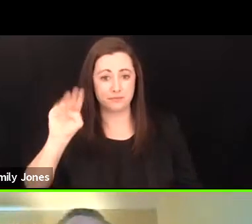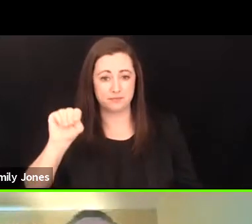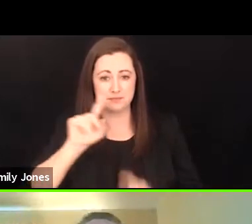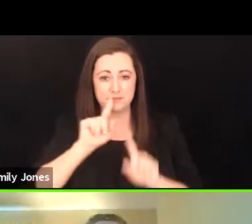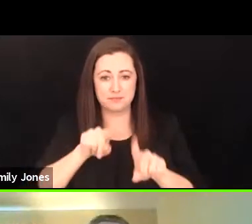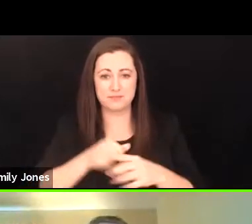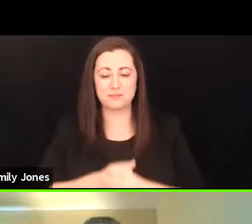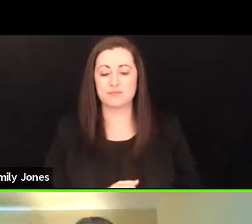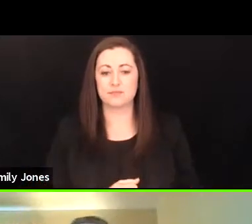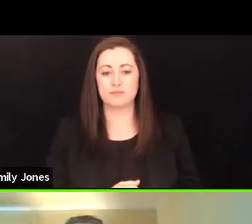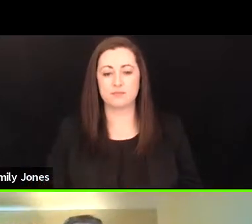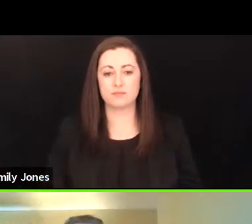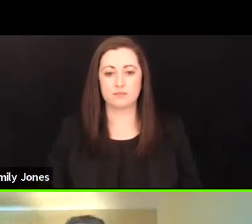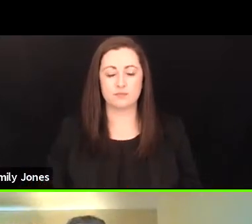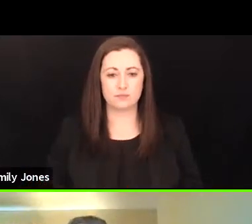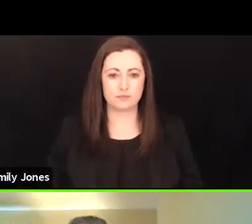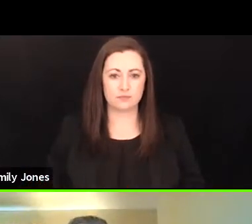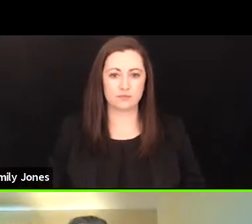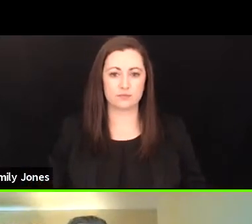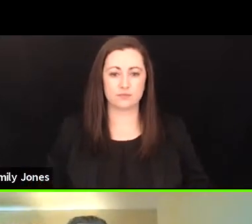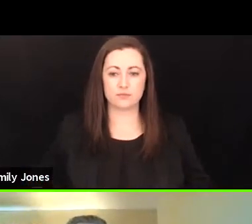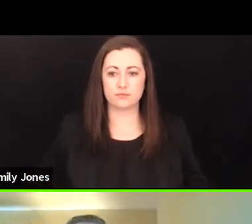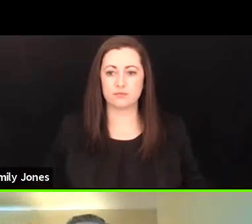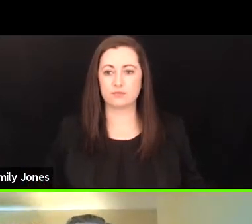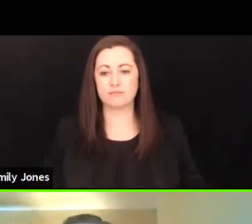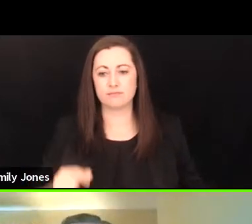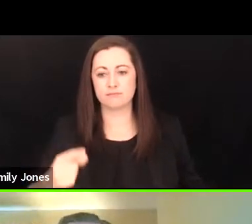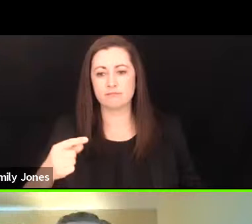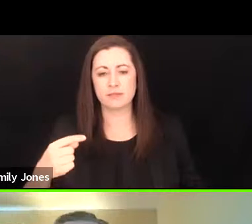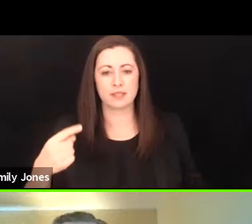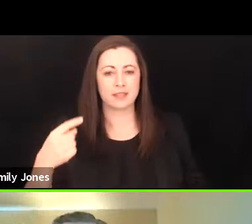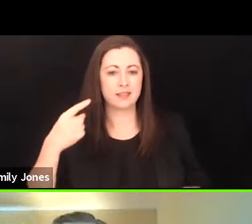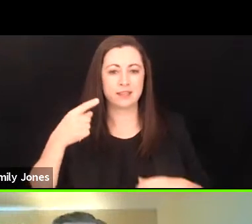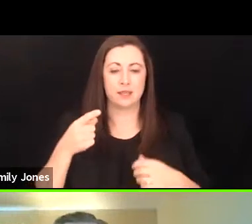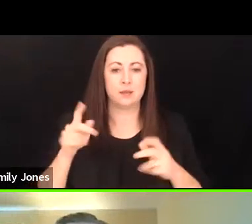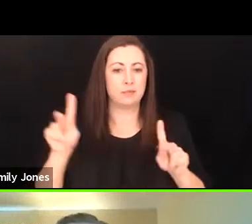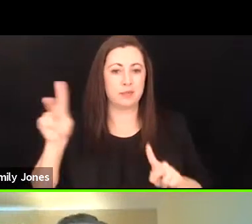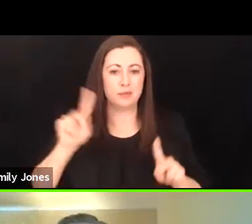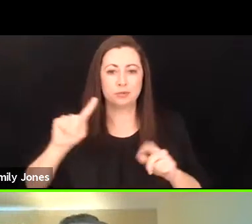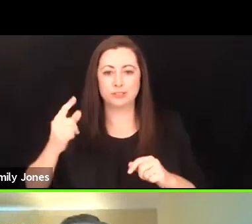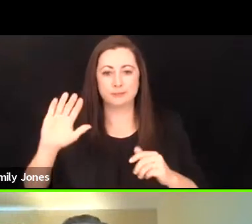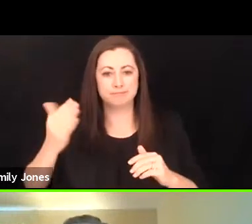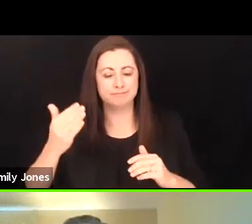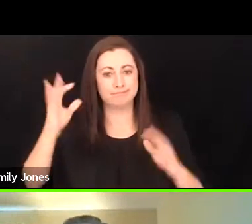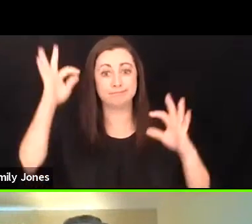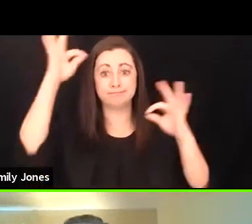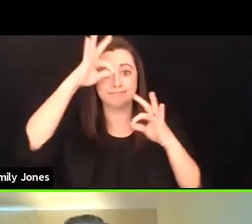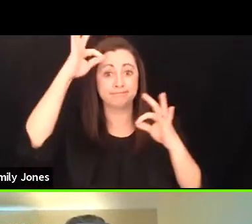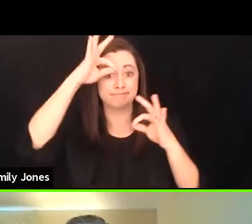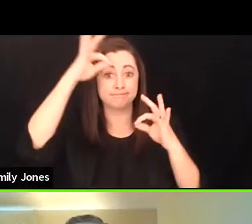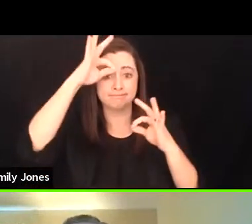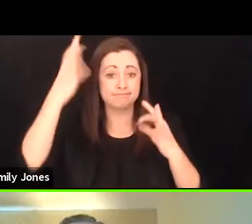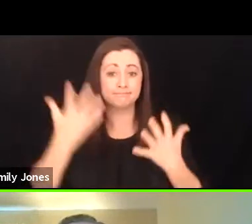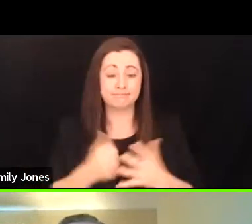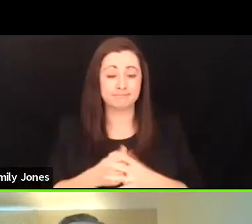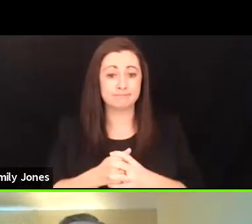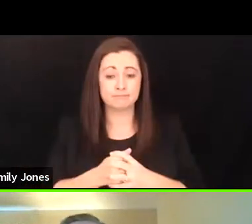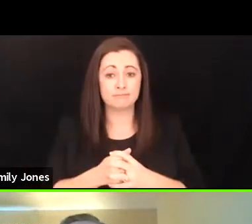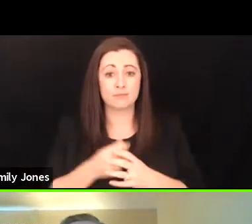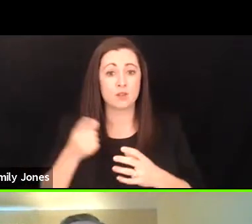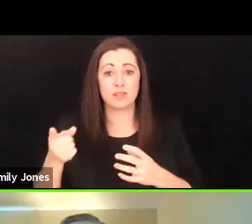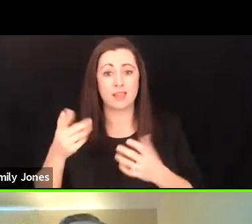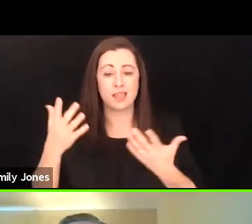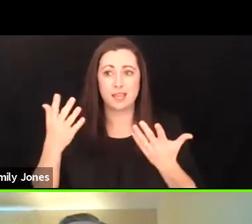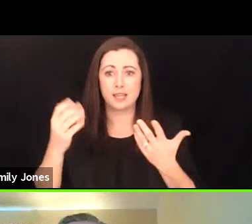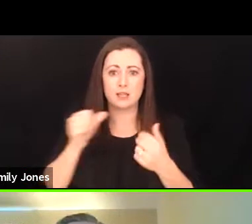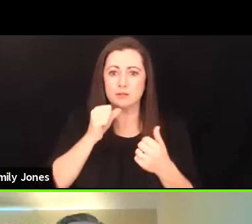Well, I think that there's more so naivety that needs to be addressed. You know, people have a naive